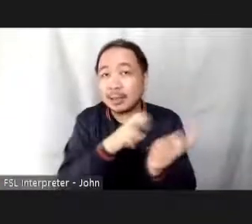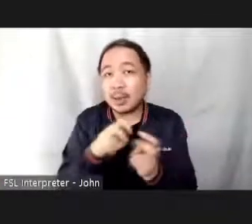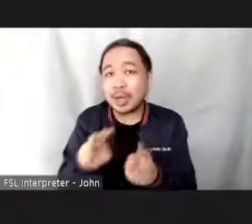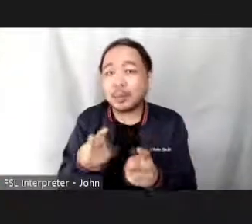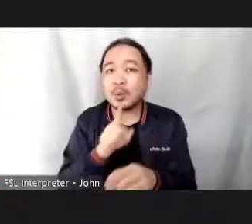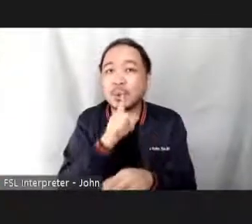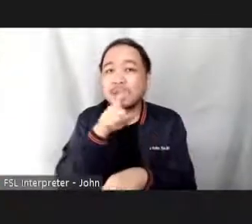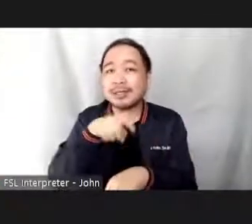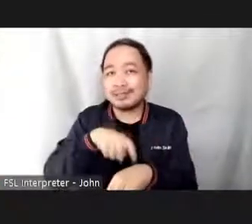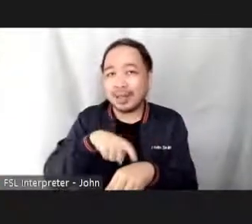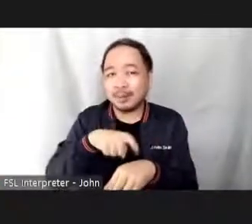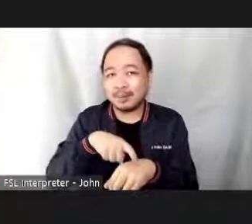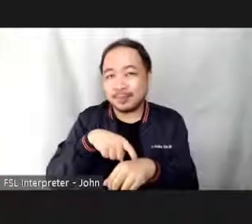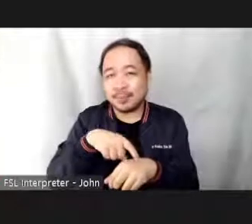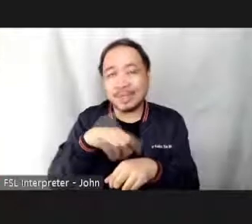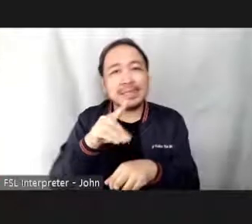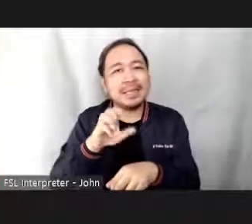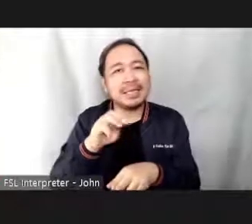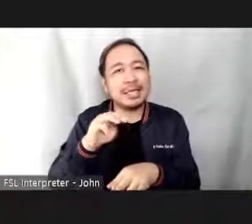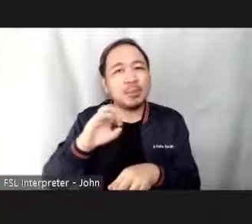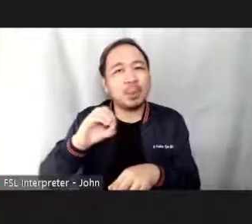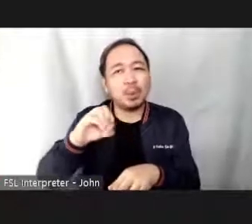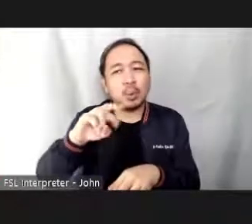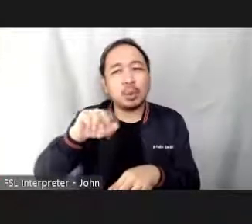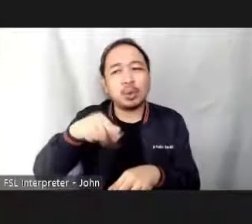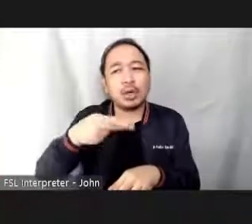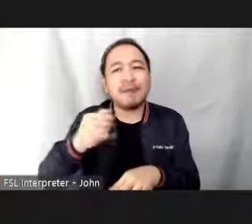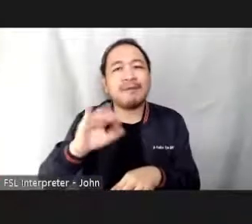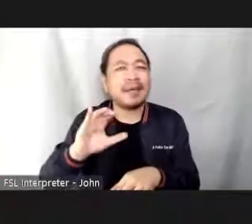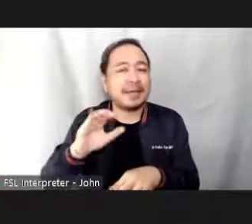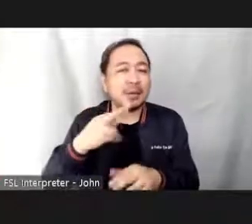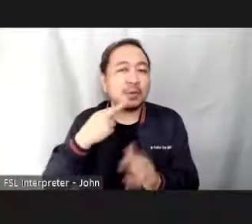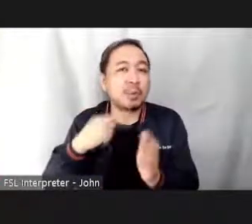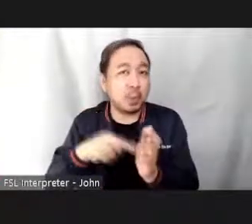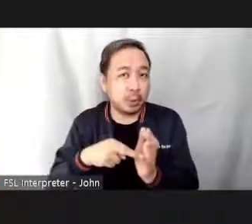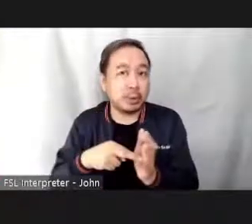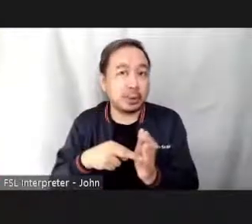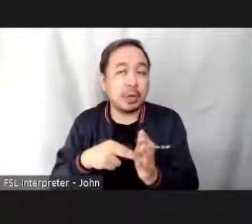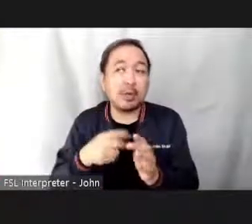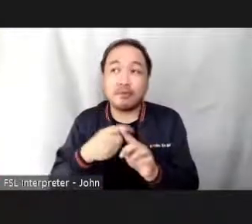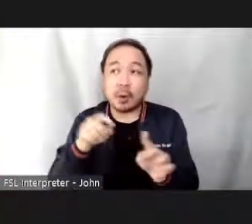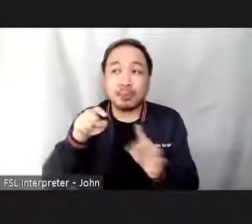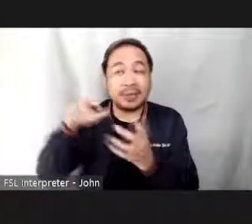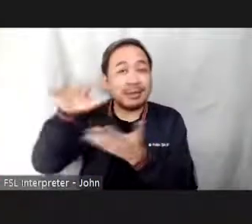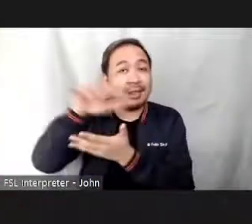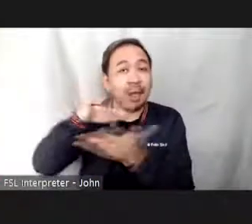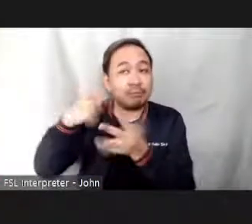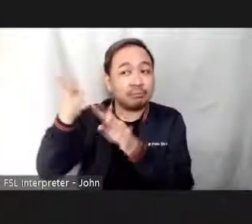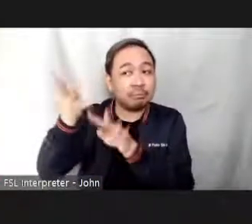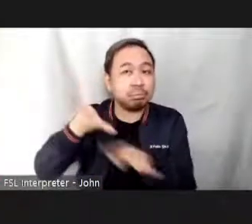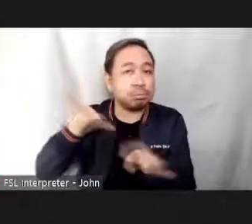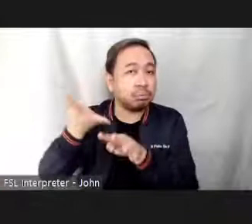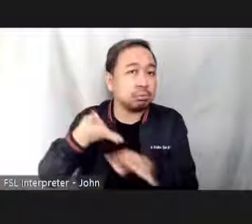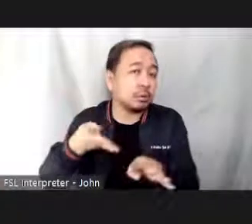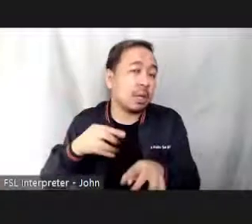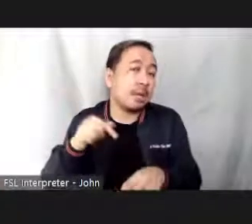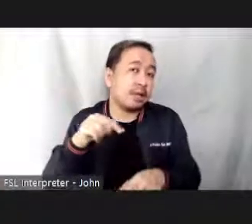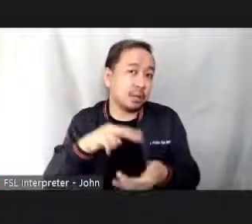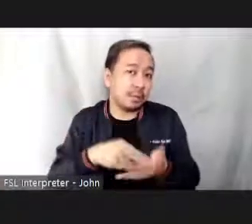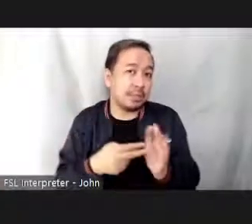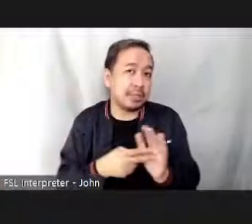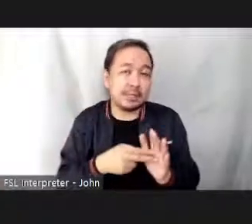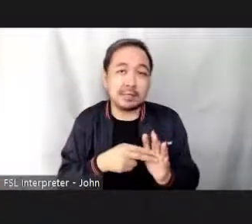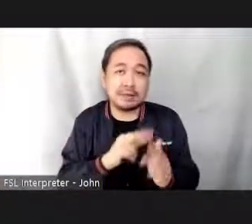of all the WCPUs from the cloud server. This process guarantees that the details of patients